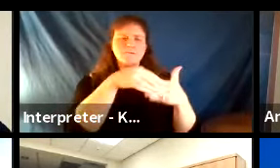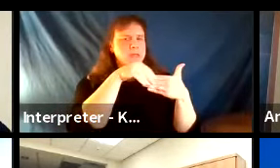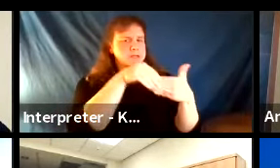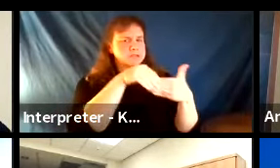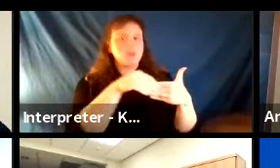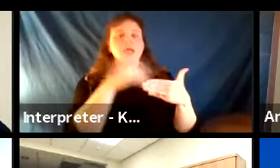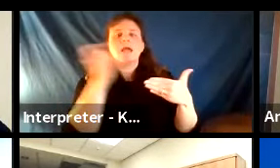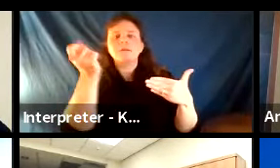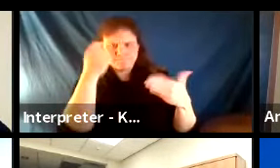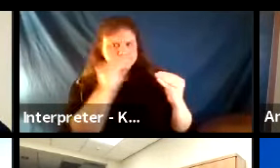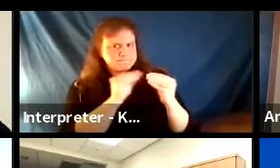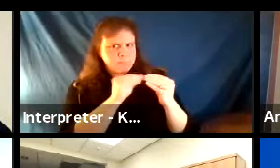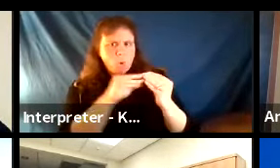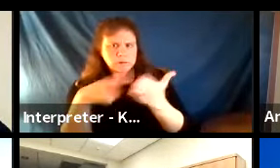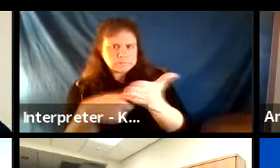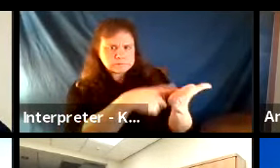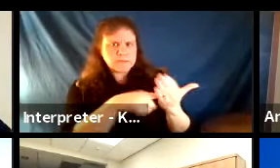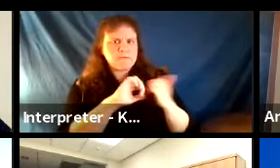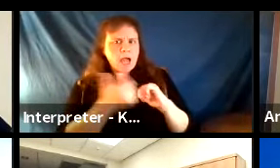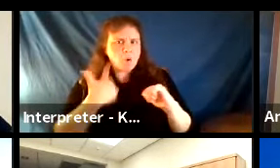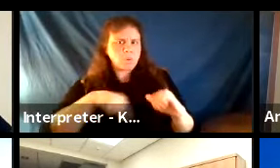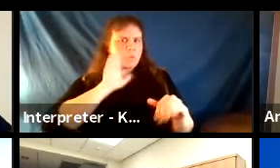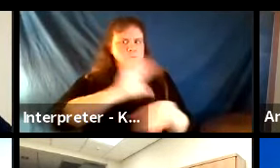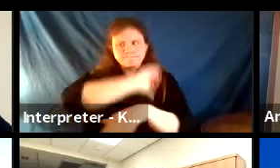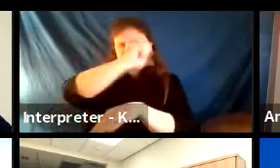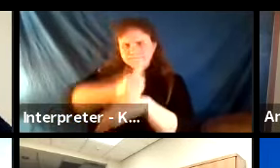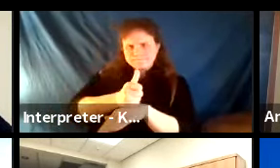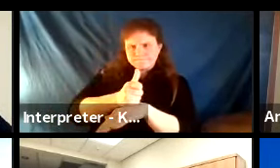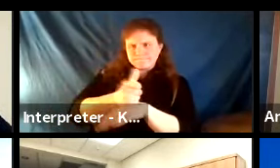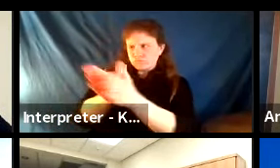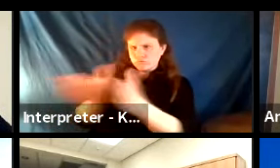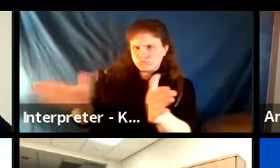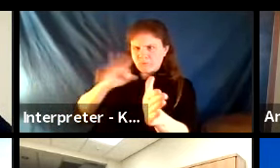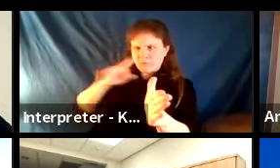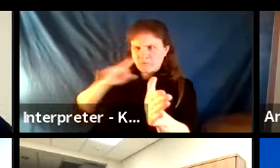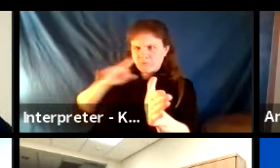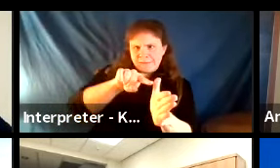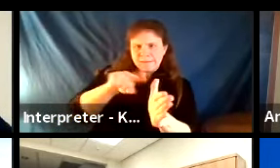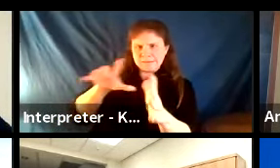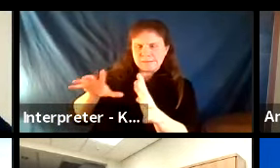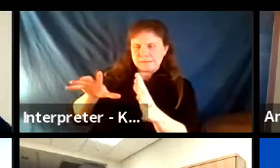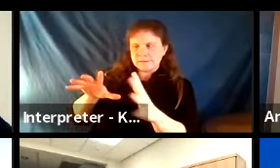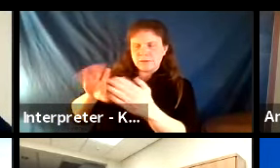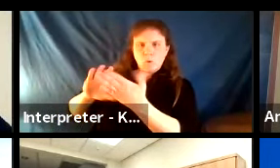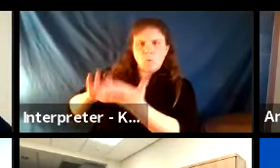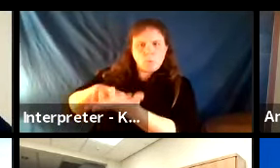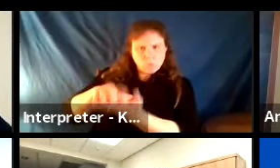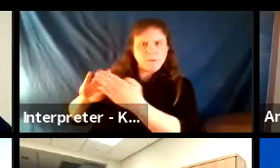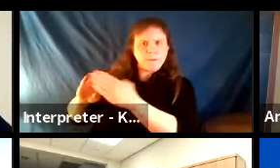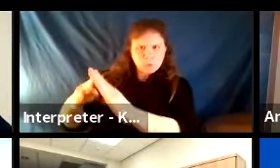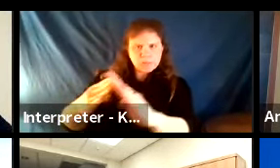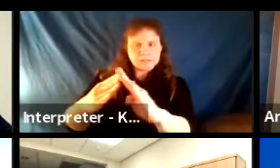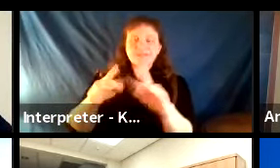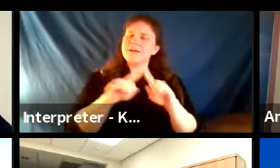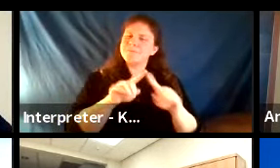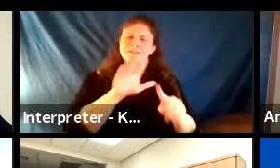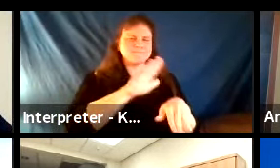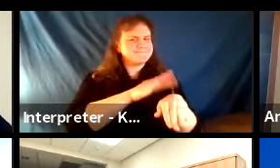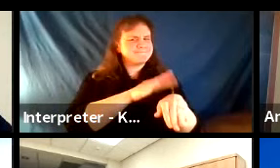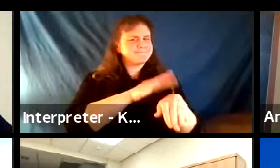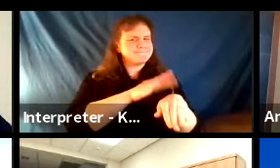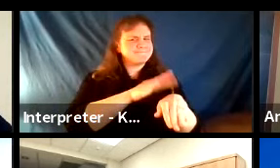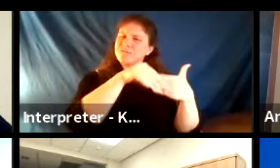a broad manner for this population, but being flexible, resourcing the folks that are